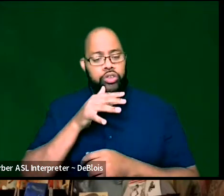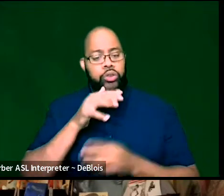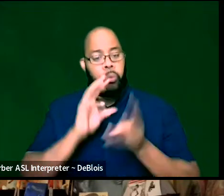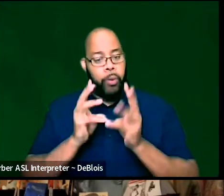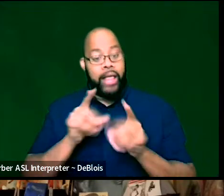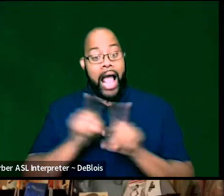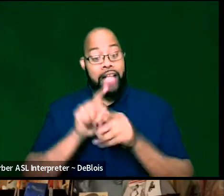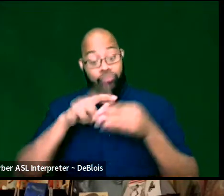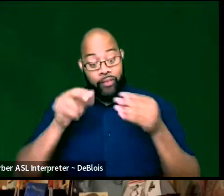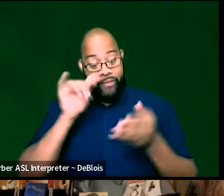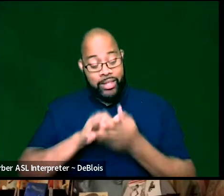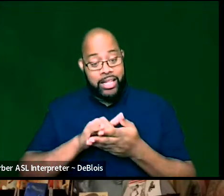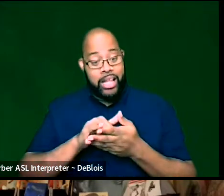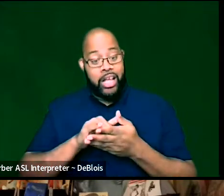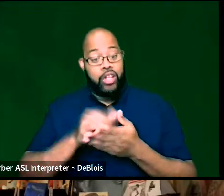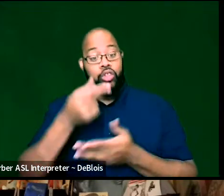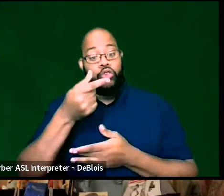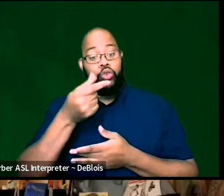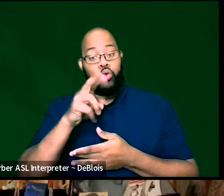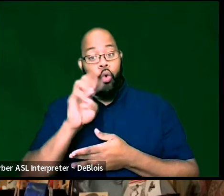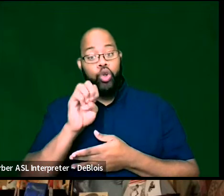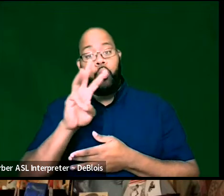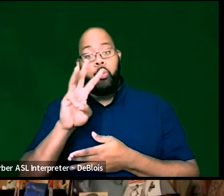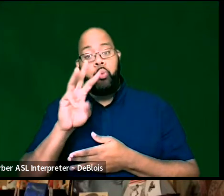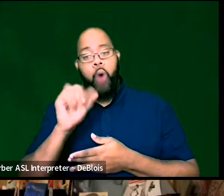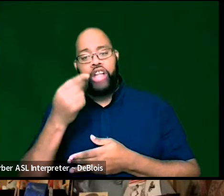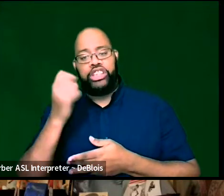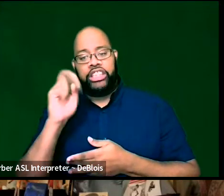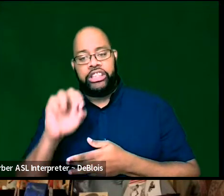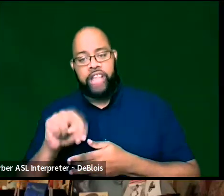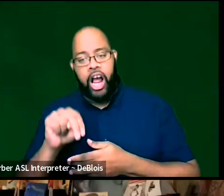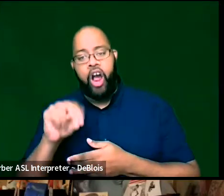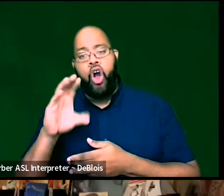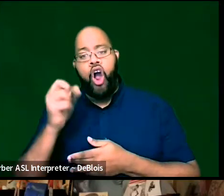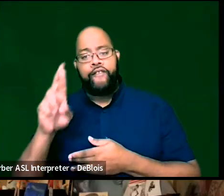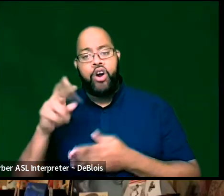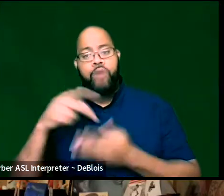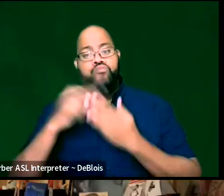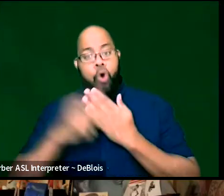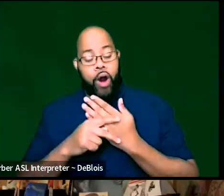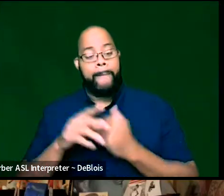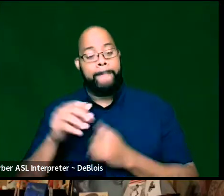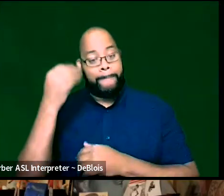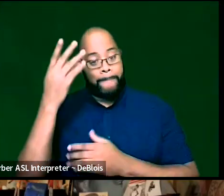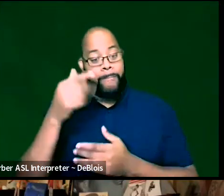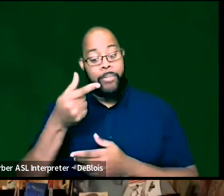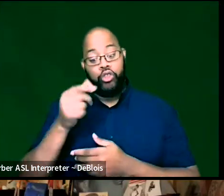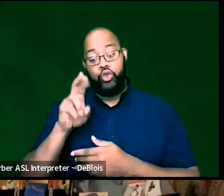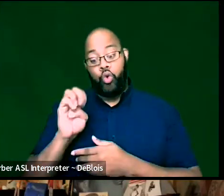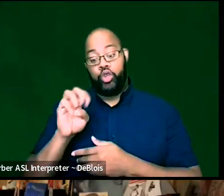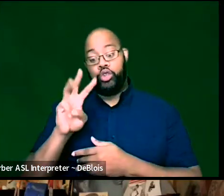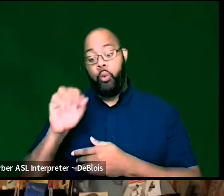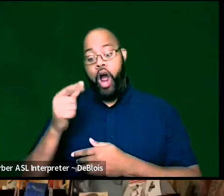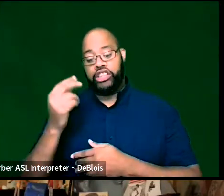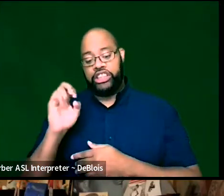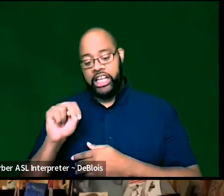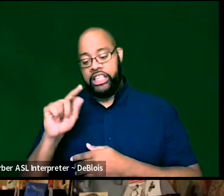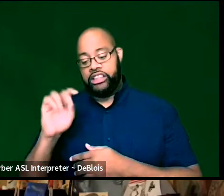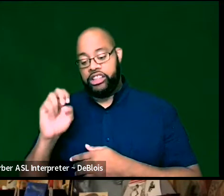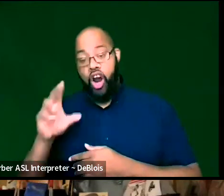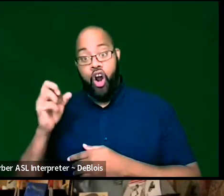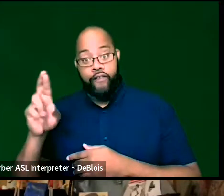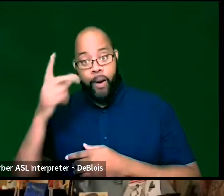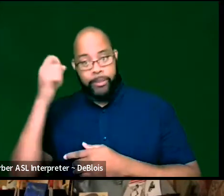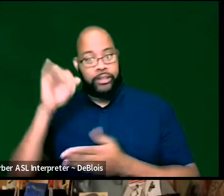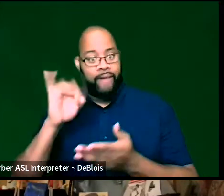as a result of the George Washington Carver Scholarship Program. And side note, George Washington Carver, most people know him